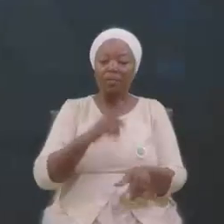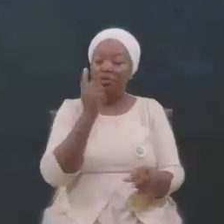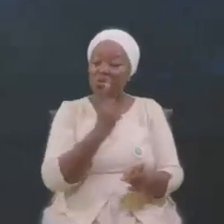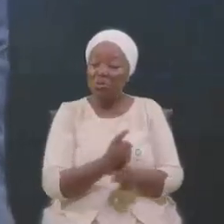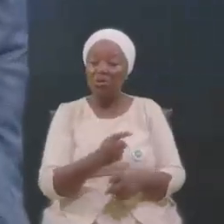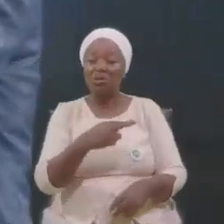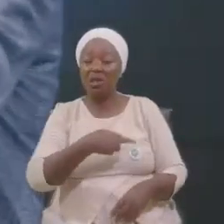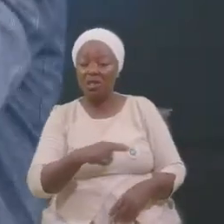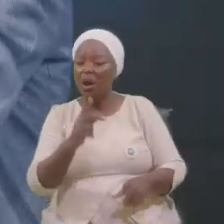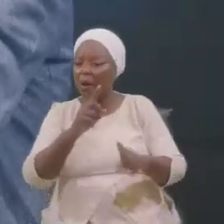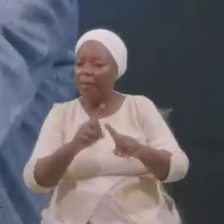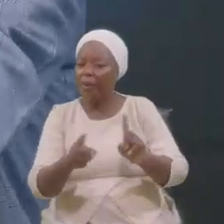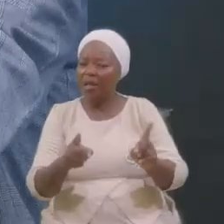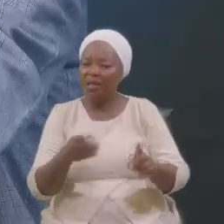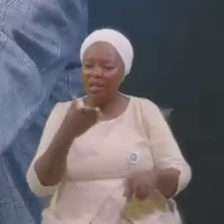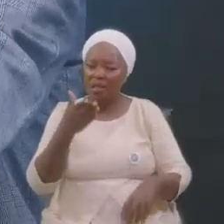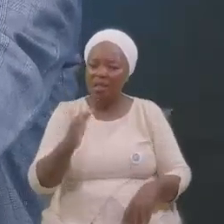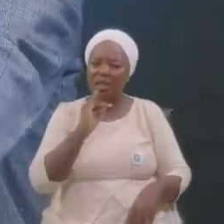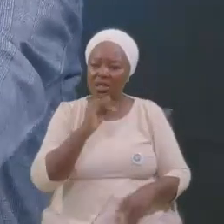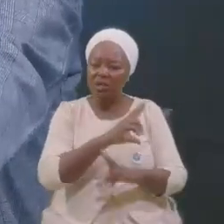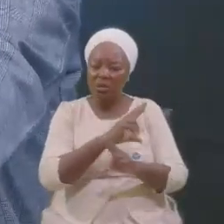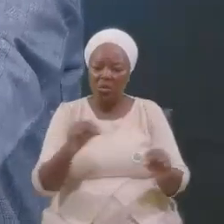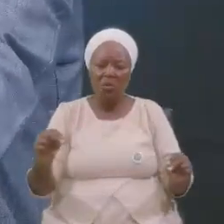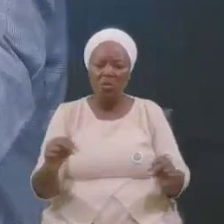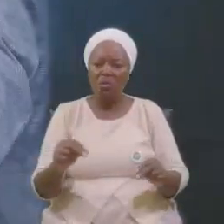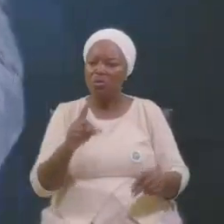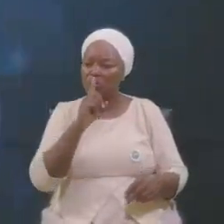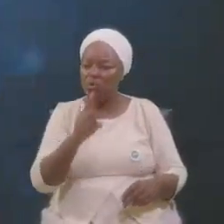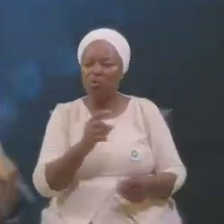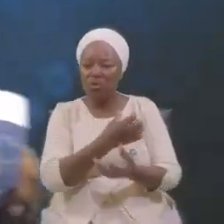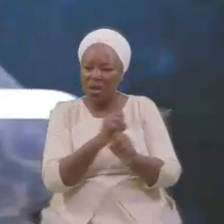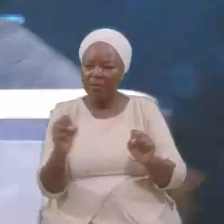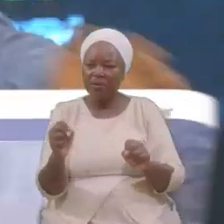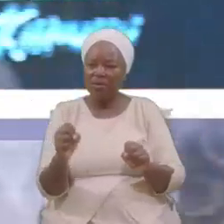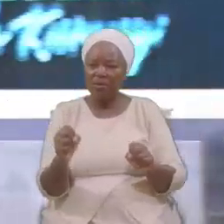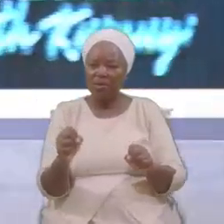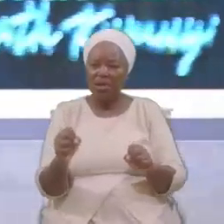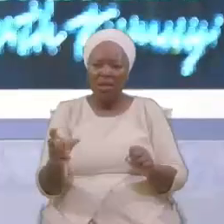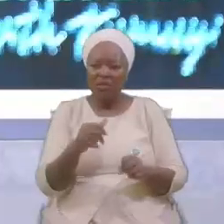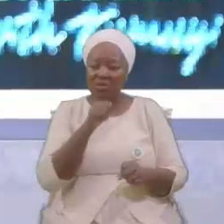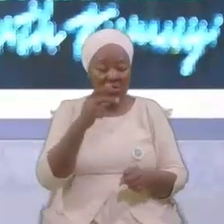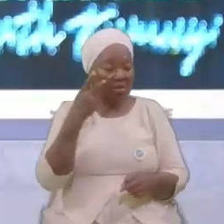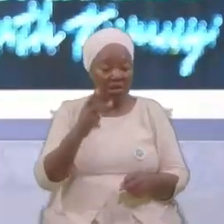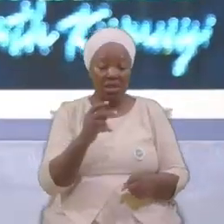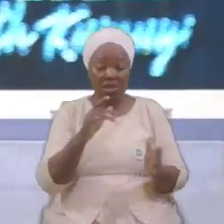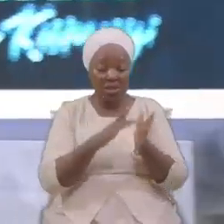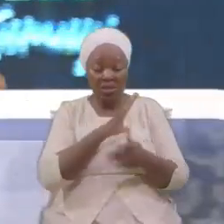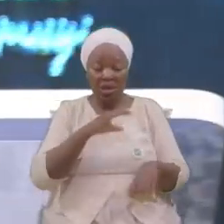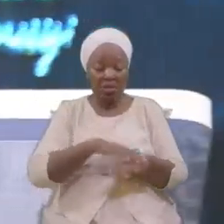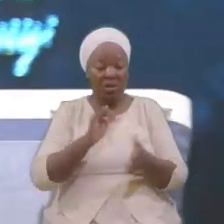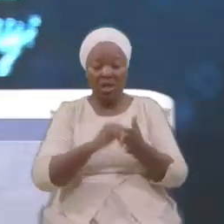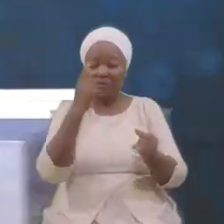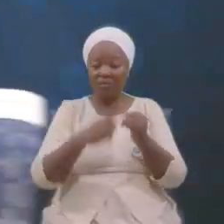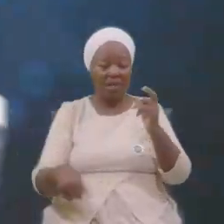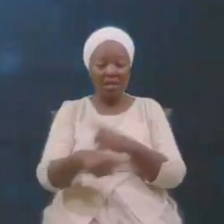But there's no genuine salvation. They will not see him on the final day. It's not coming